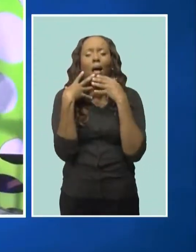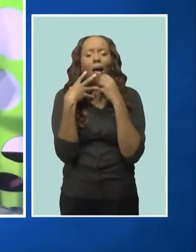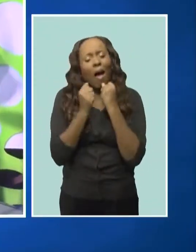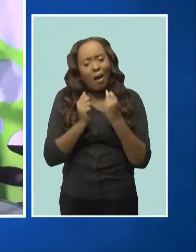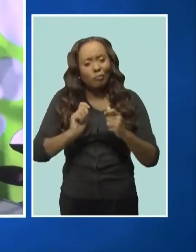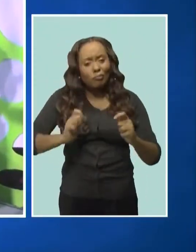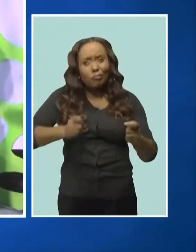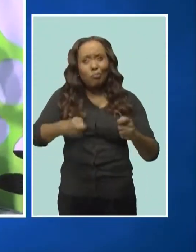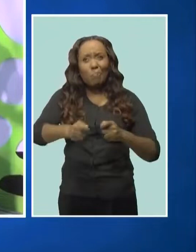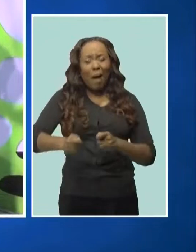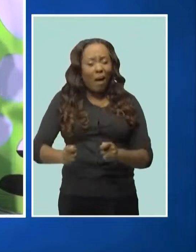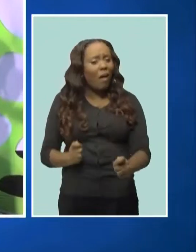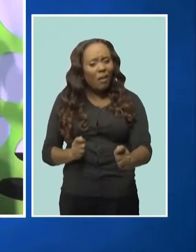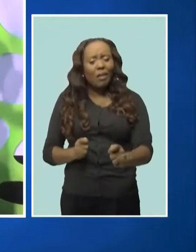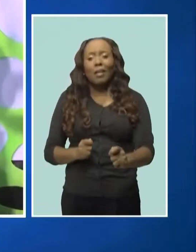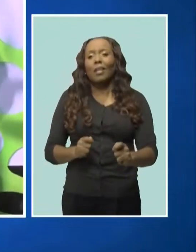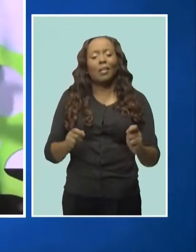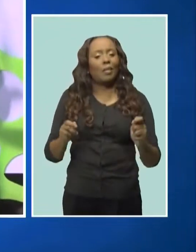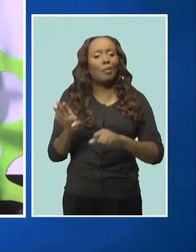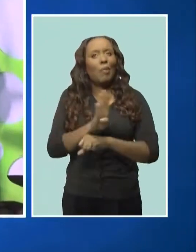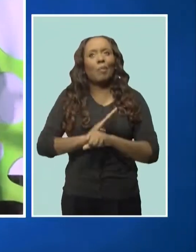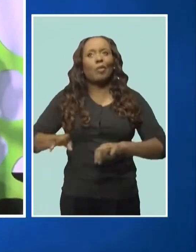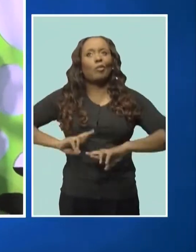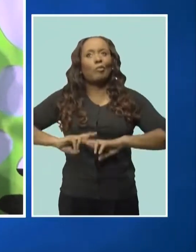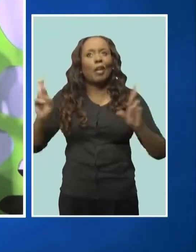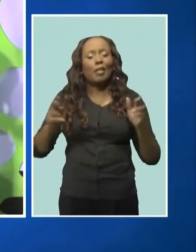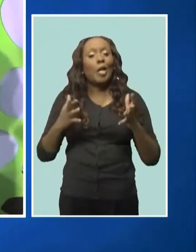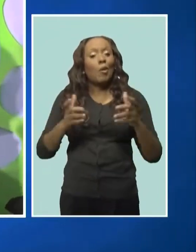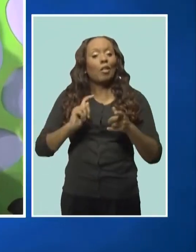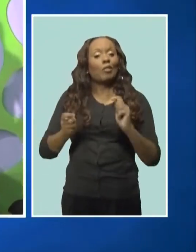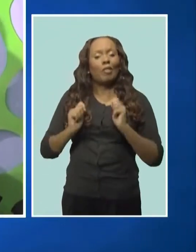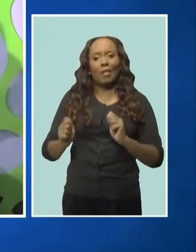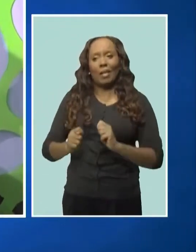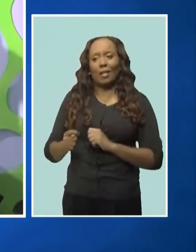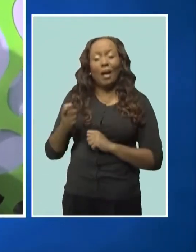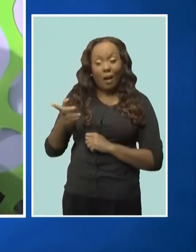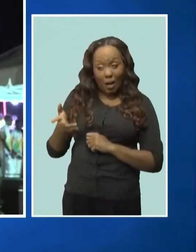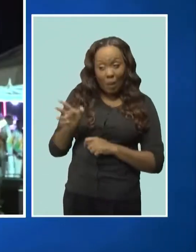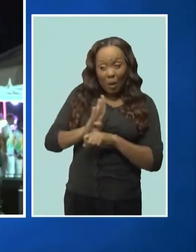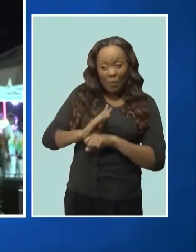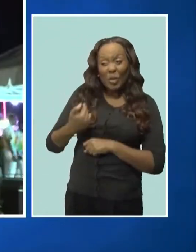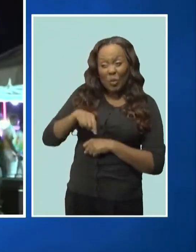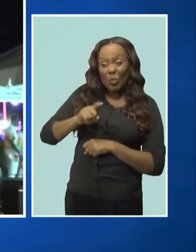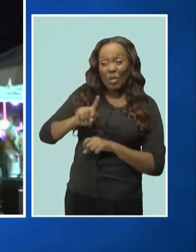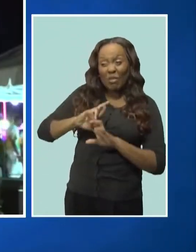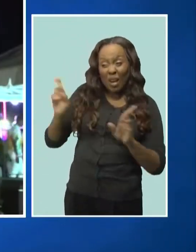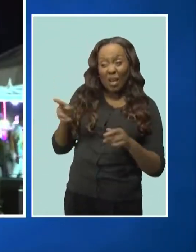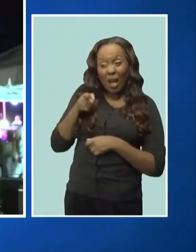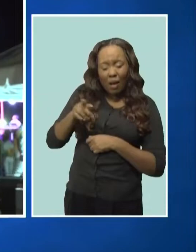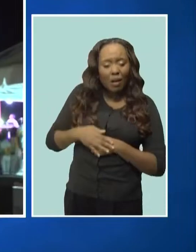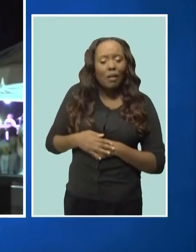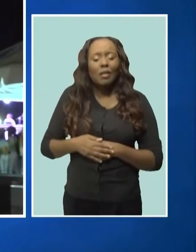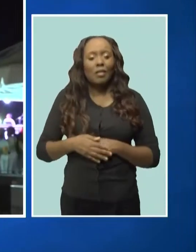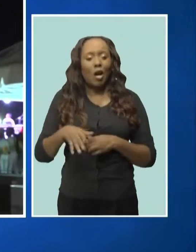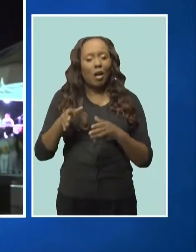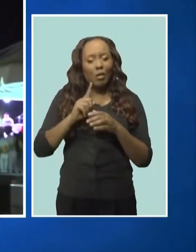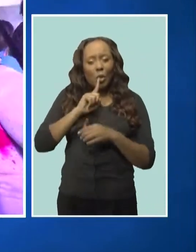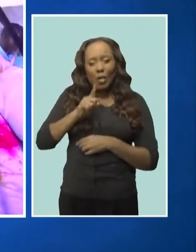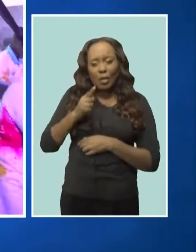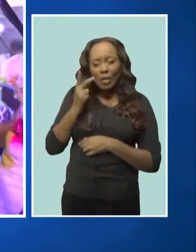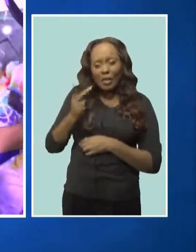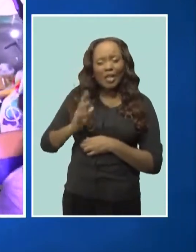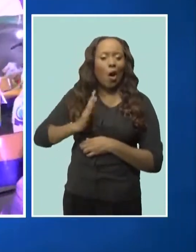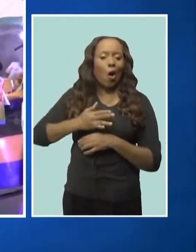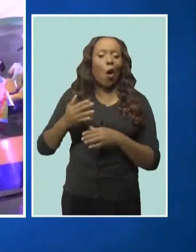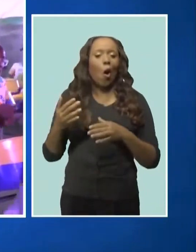music. And we want the world to understand that Barbados coming. We want Trinidad to understand that Barbados coming. So look out for the steel pan players from Barbados.